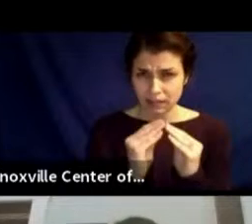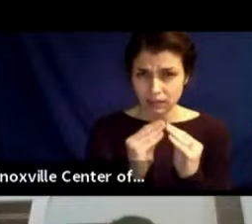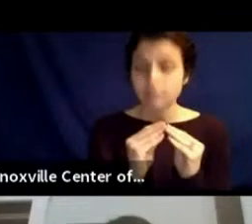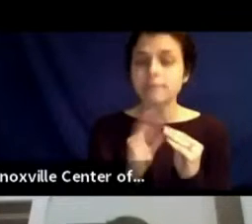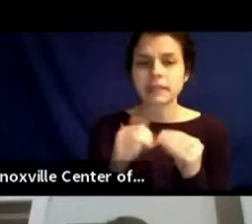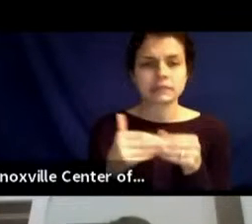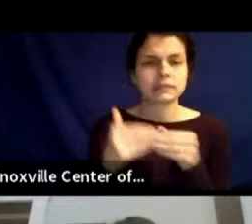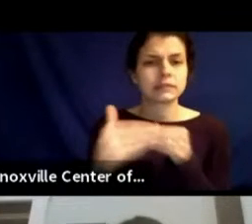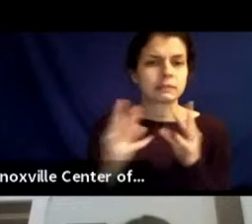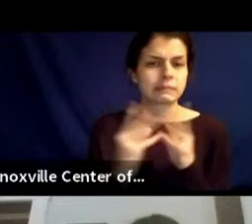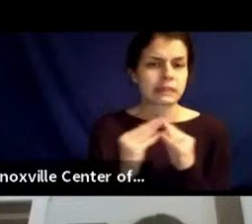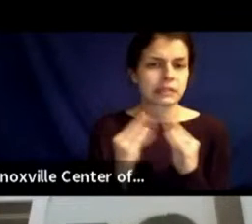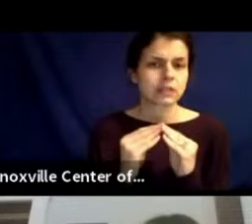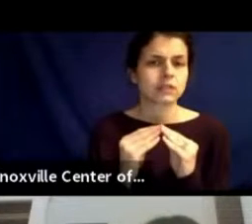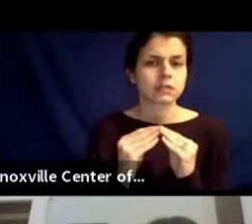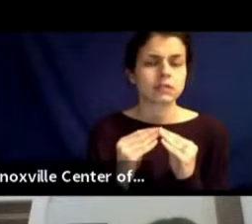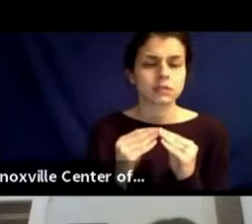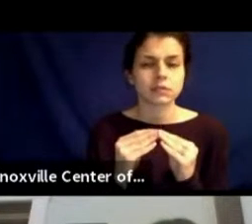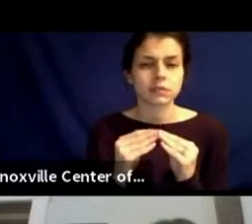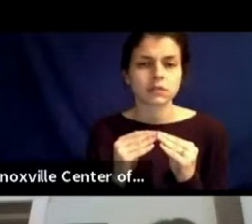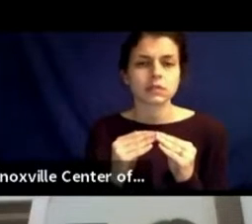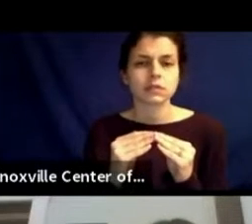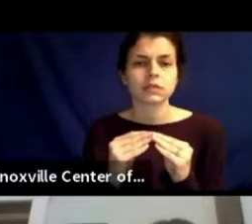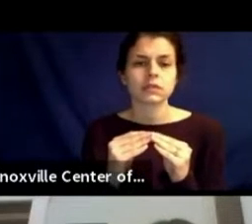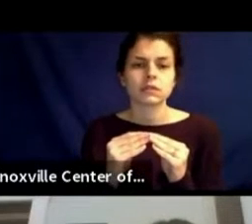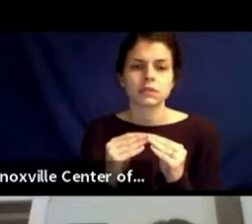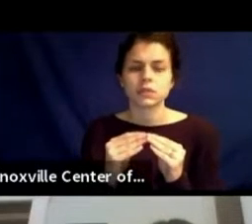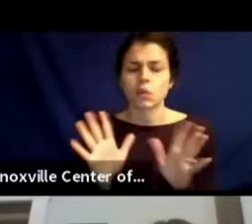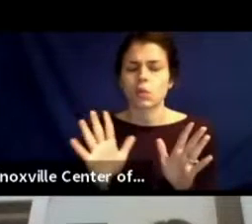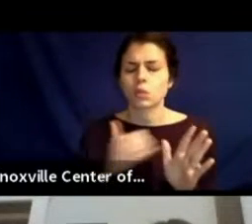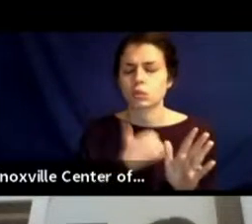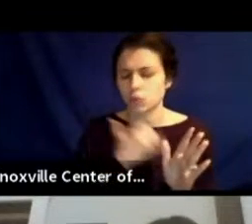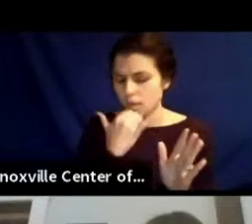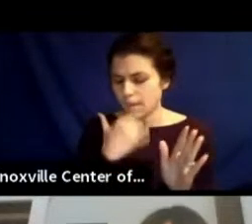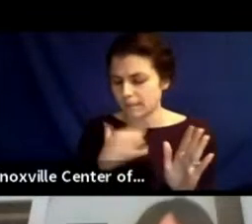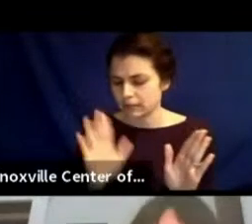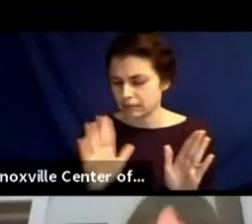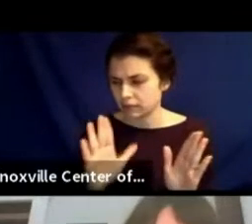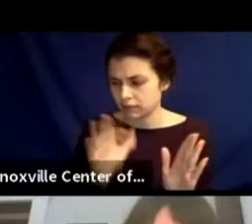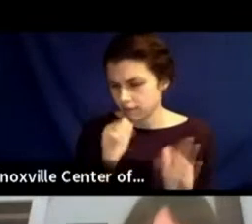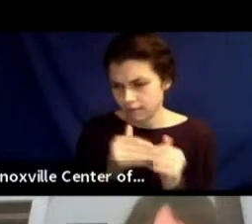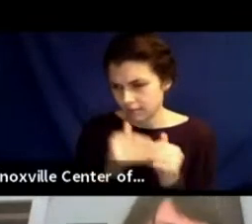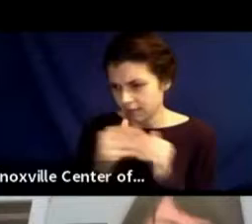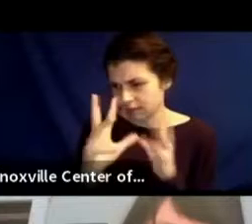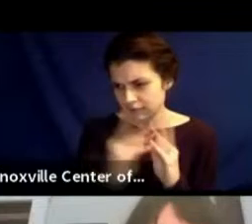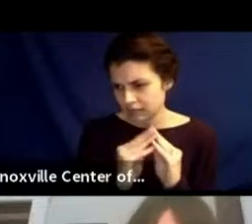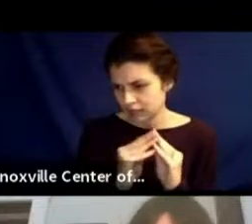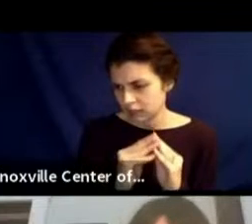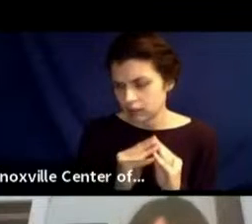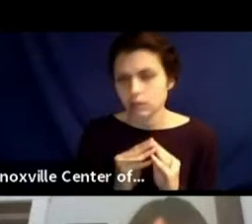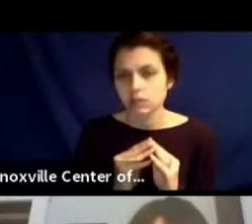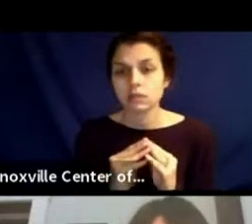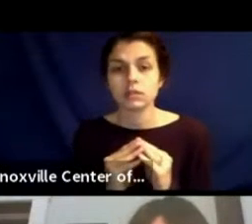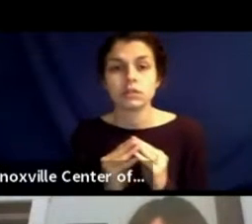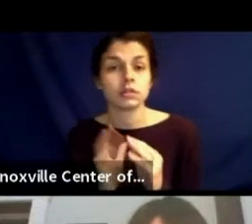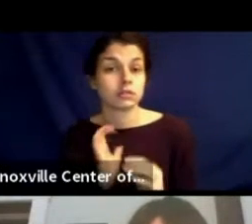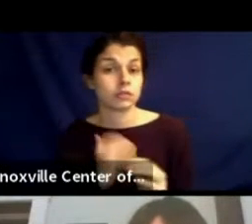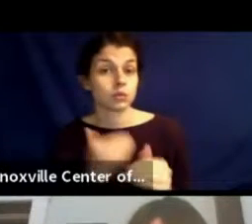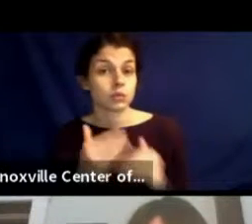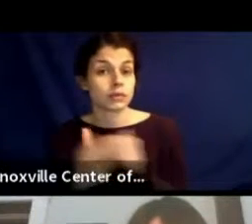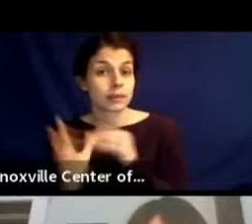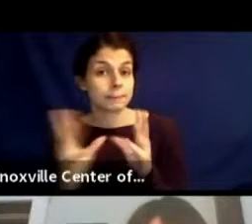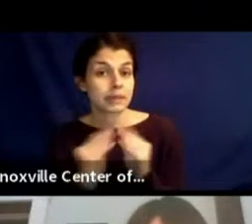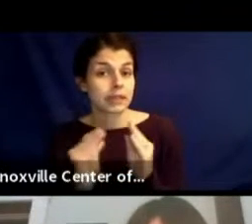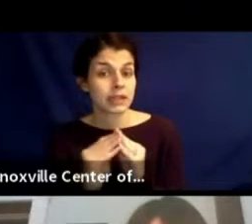next meeting. So, no, I'm sorry, that would not be our next meeting. Our next meeting is on the